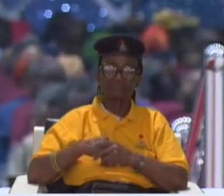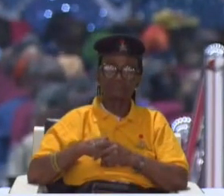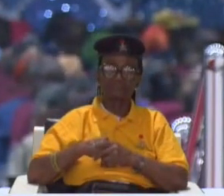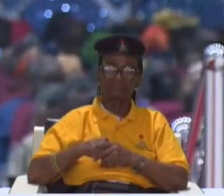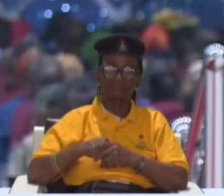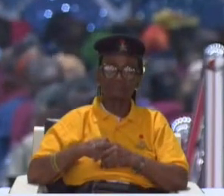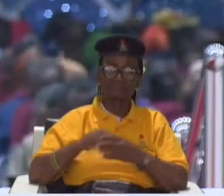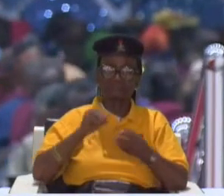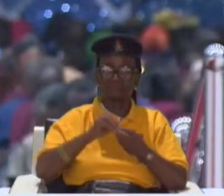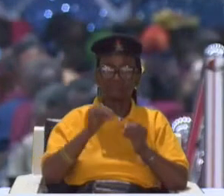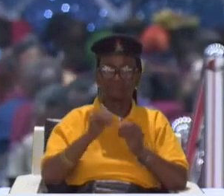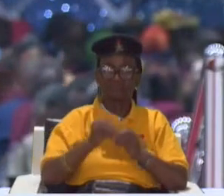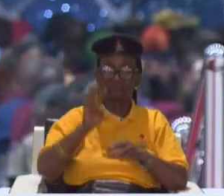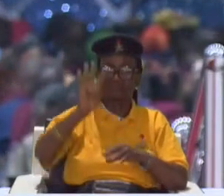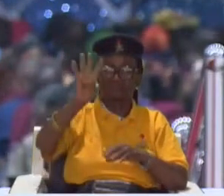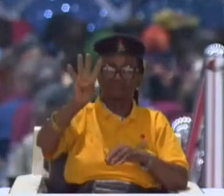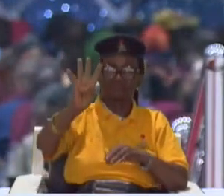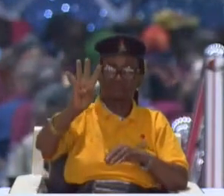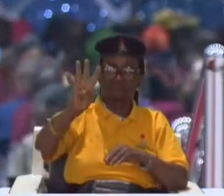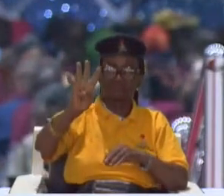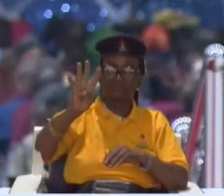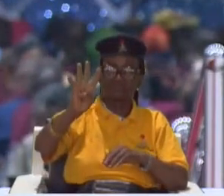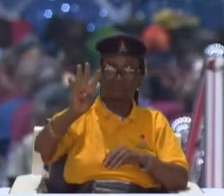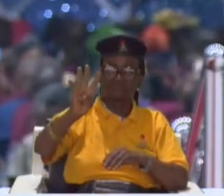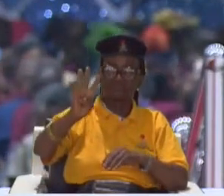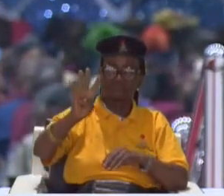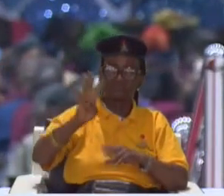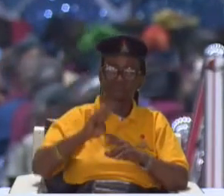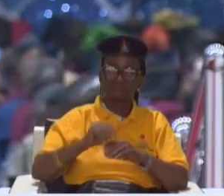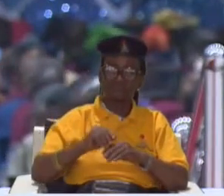Number four.